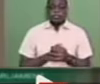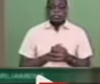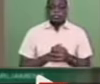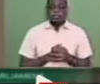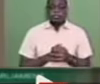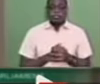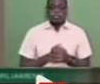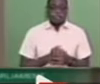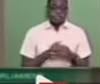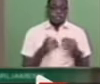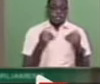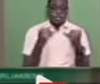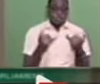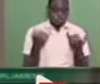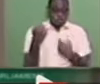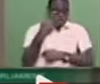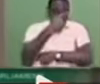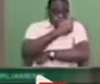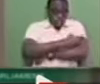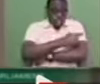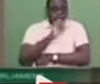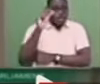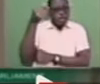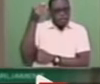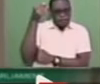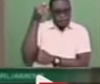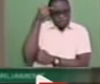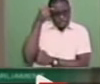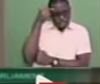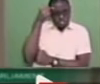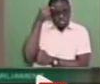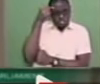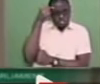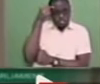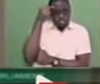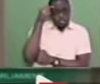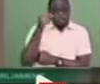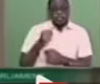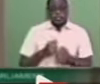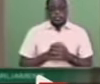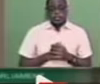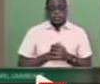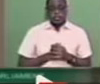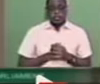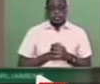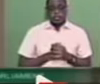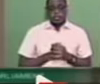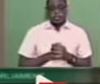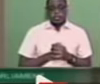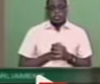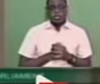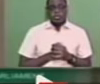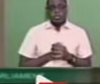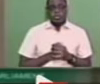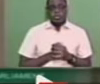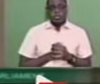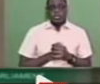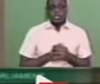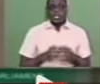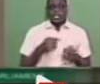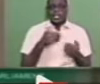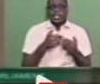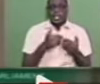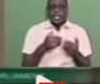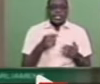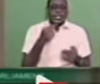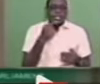Today, the government has a wafer-thin majority, resting nervously on the edge of a precipice. They are as